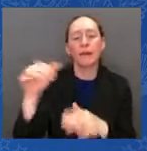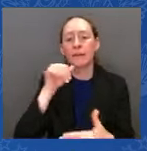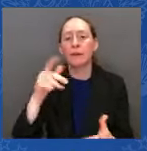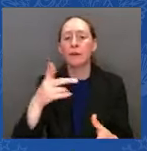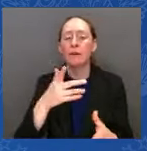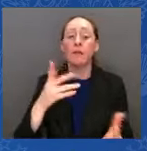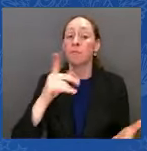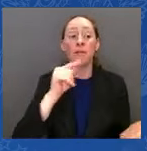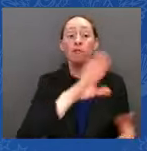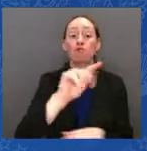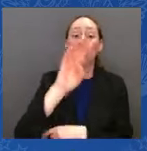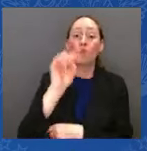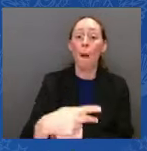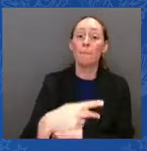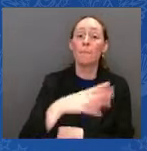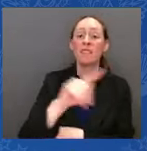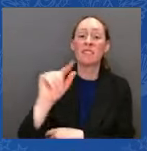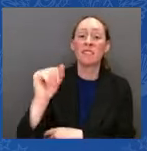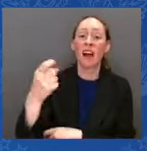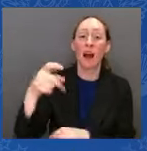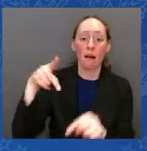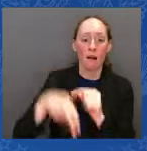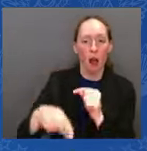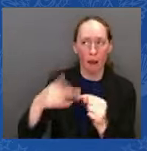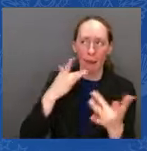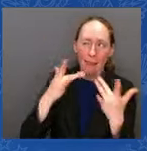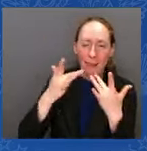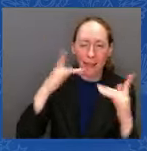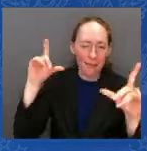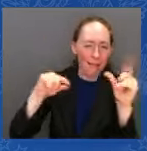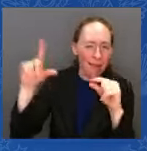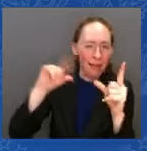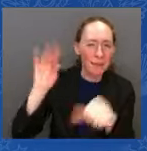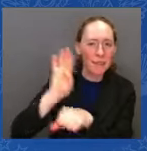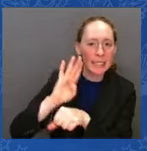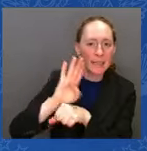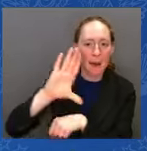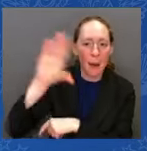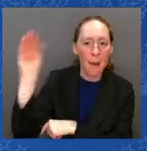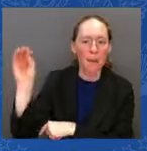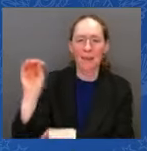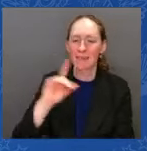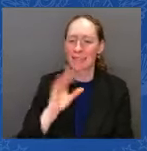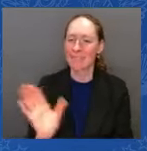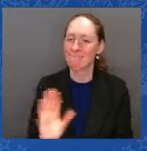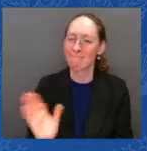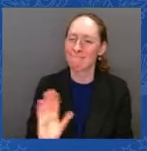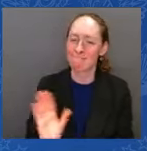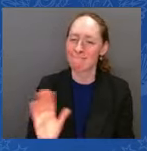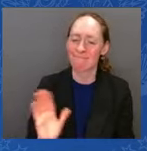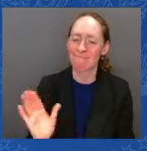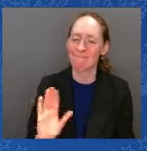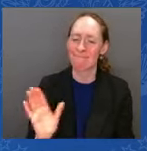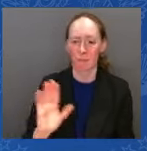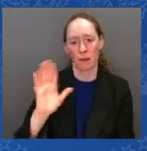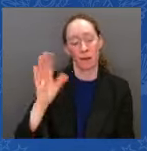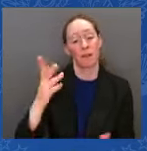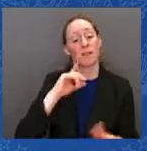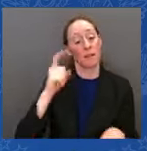for $2 trillion. I made it clear, America is not a deadbeat nation. We pay our bills.